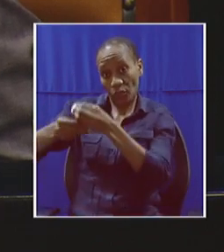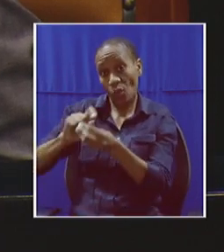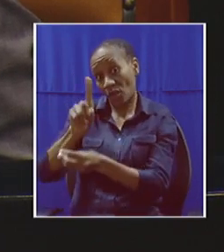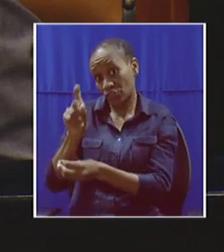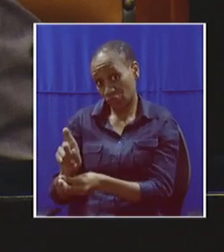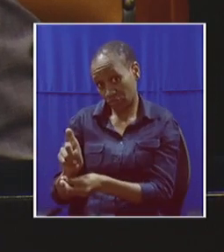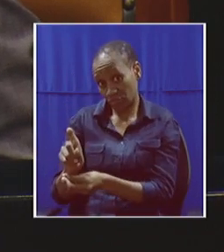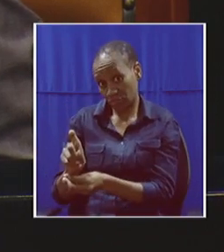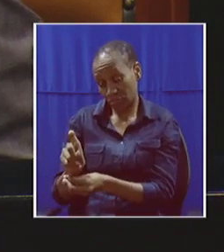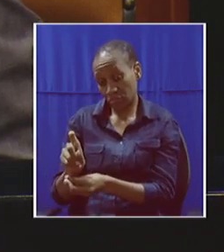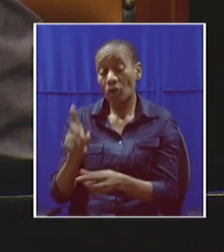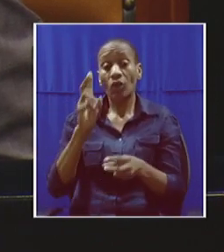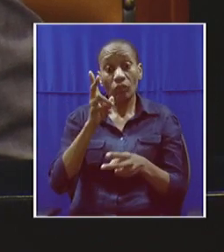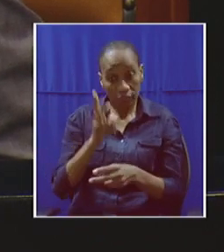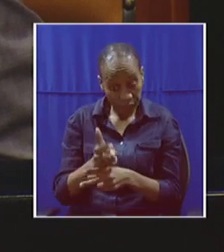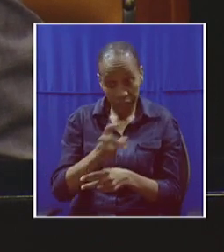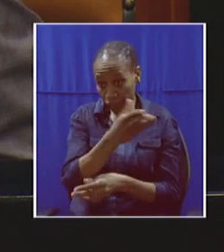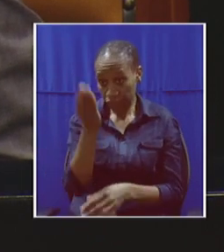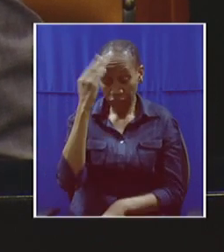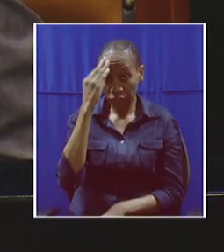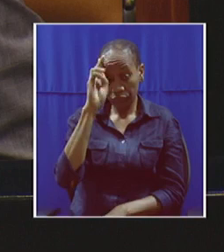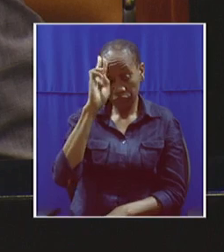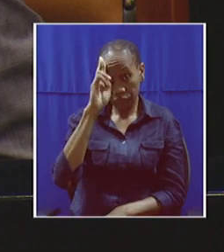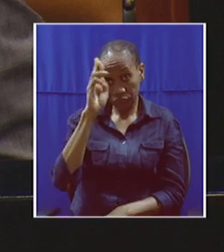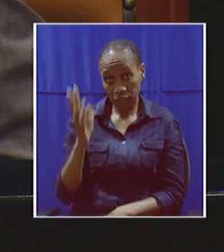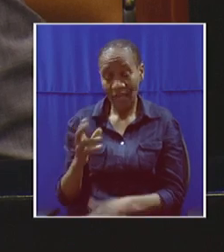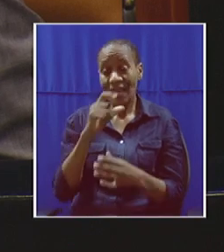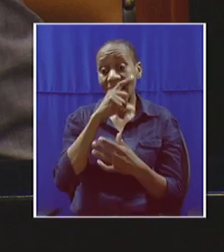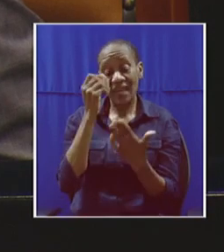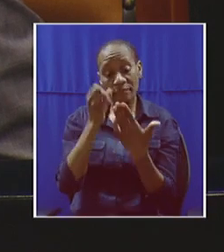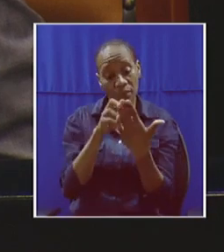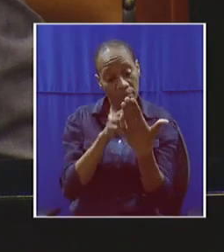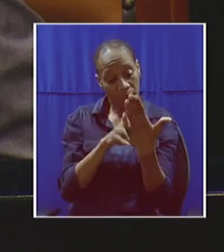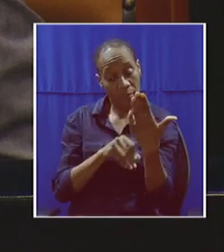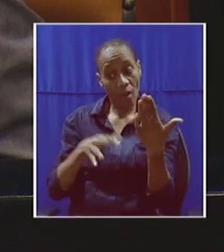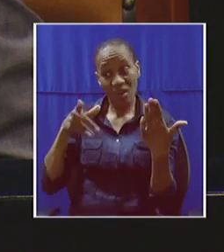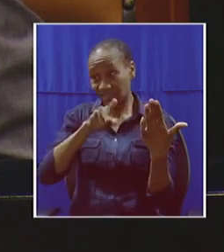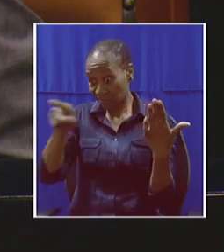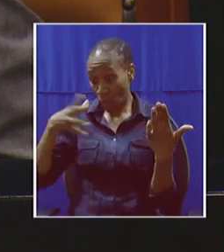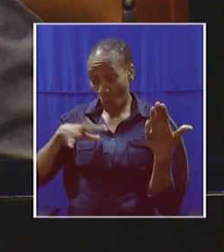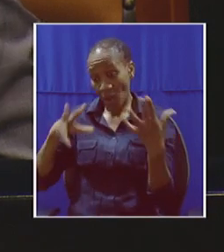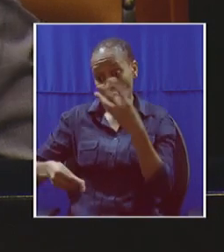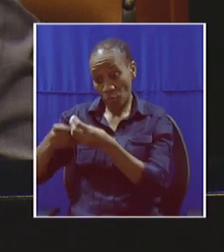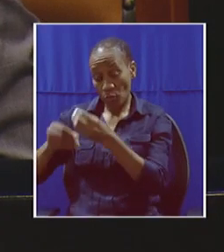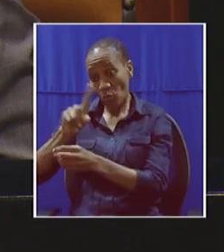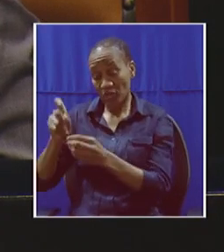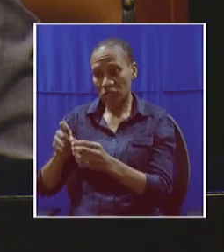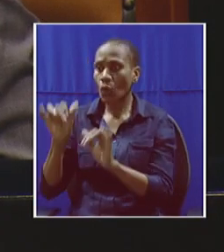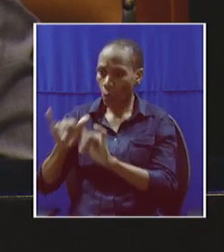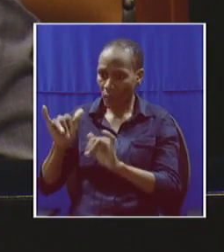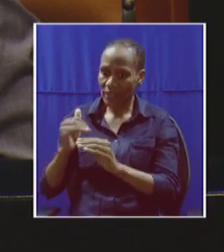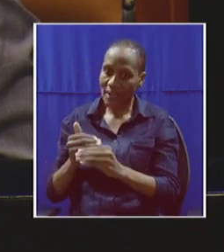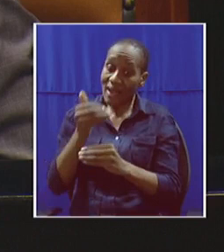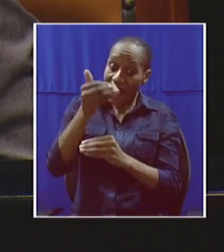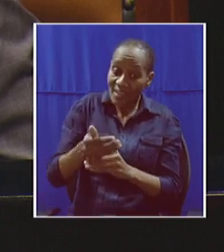question I also wish to remind you that the names of members requesting supplementary questions will be cleared as soon as the